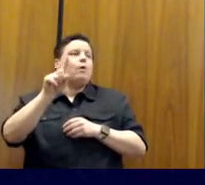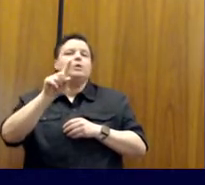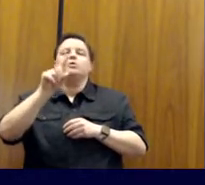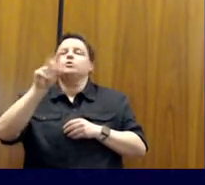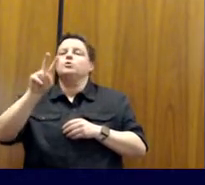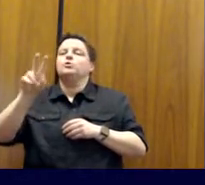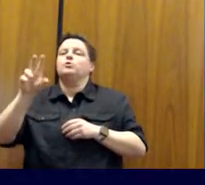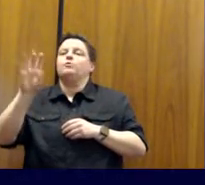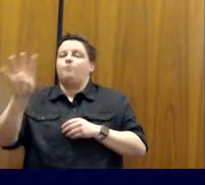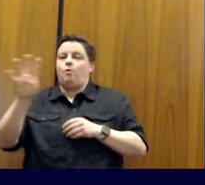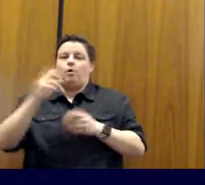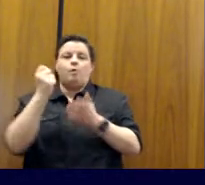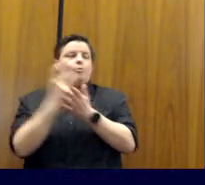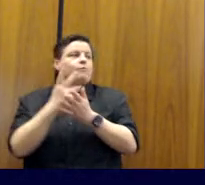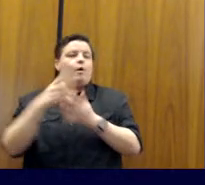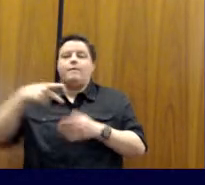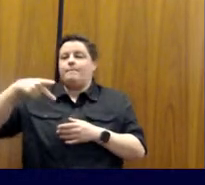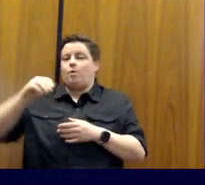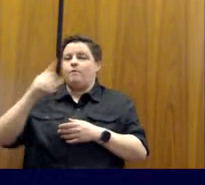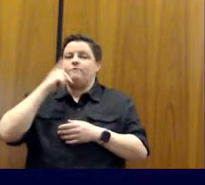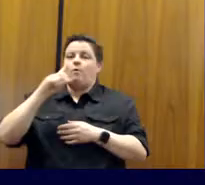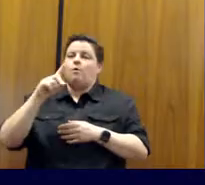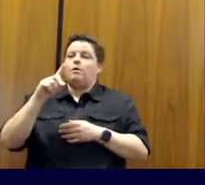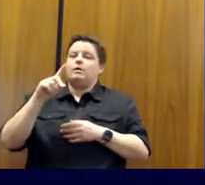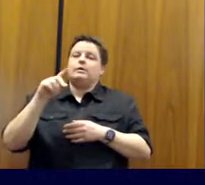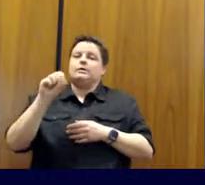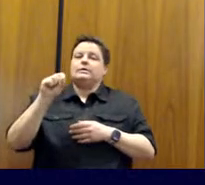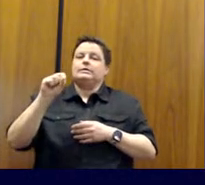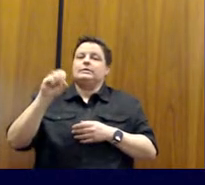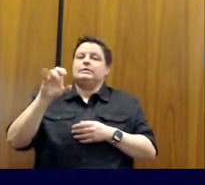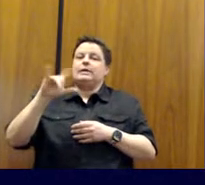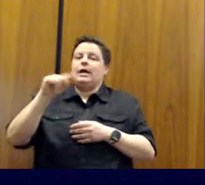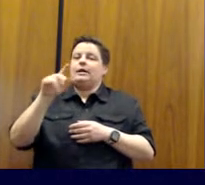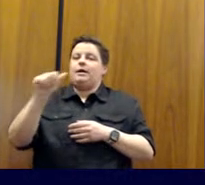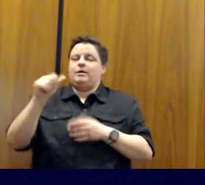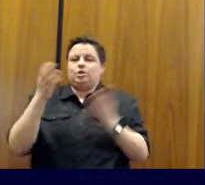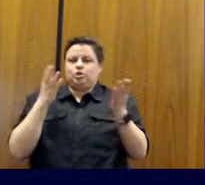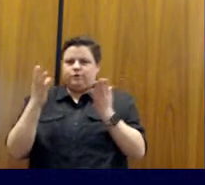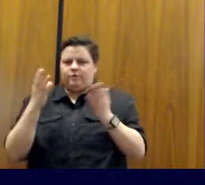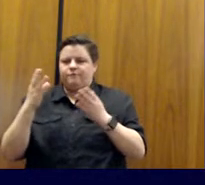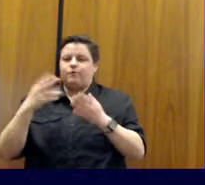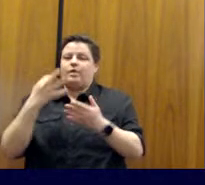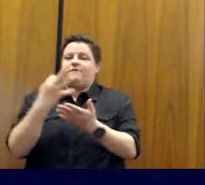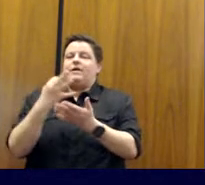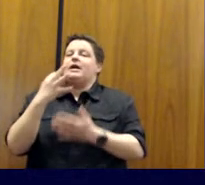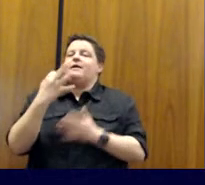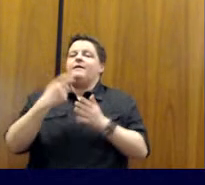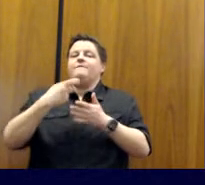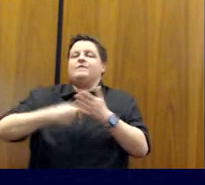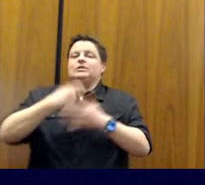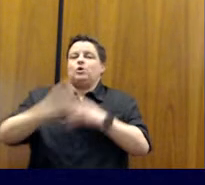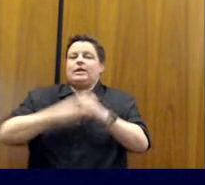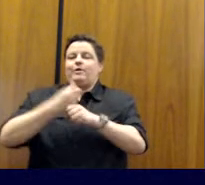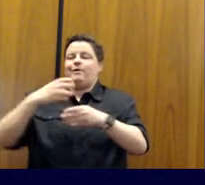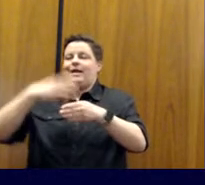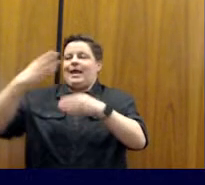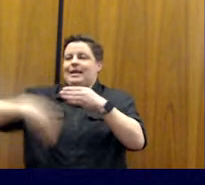2025-1224, approval of a purchase order for Seattle Services for the fiscal year ending 2025 in an amount